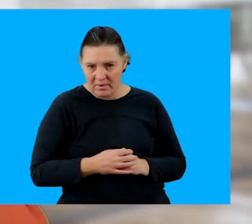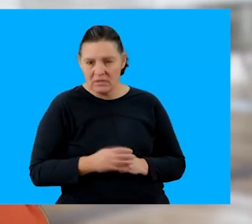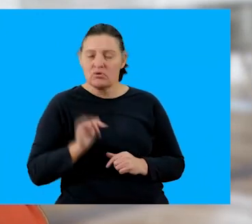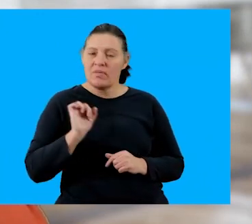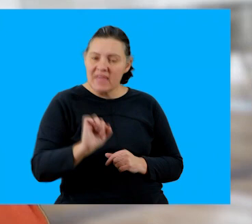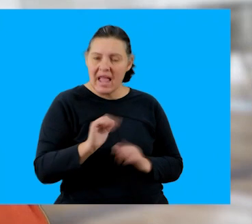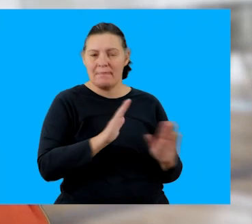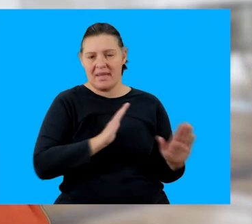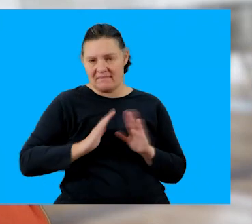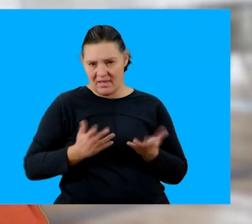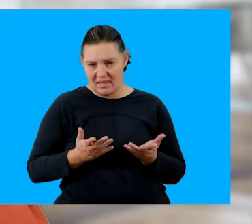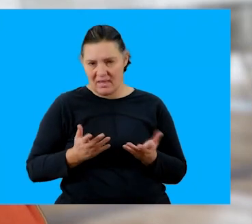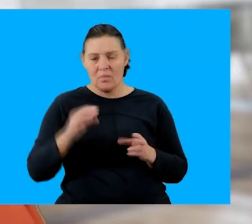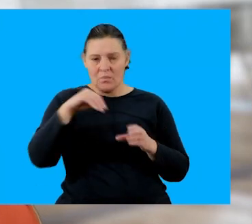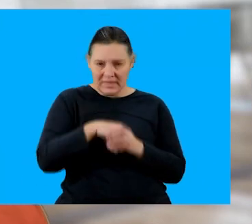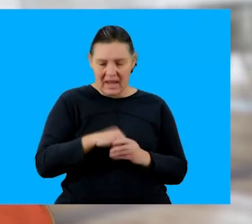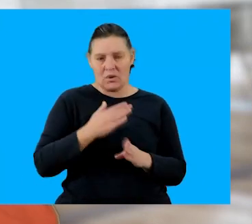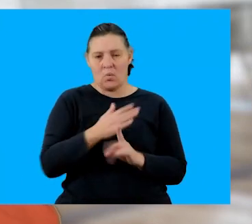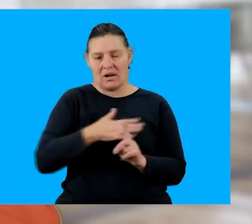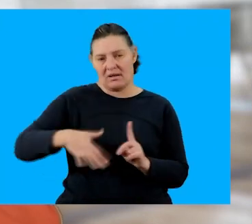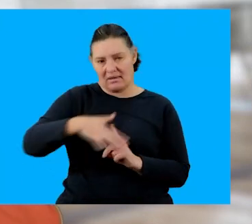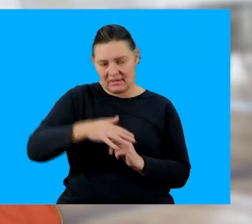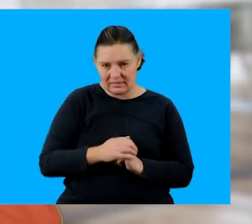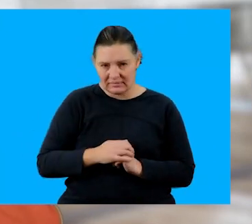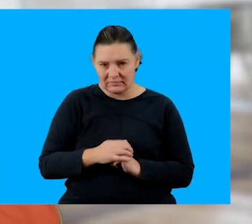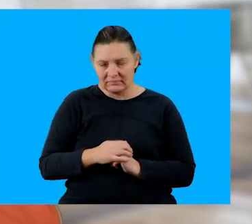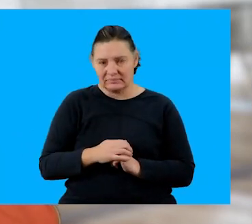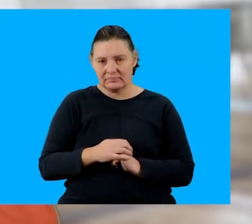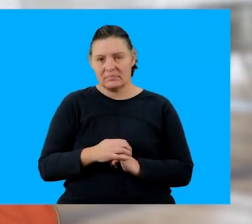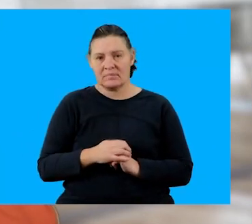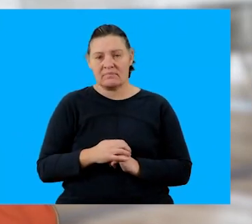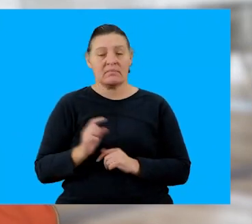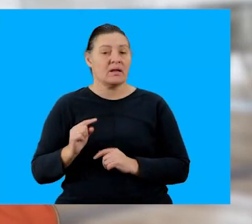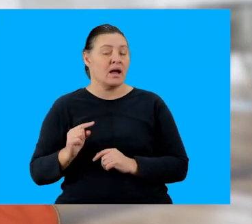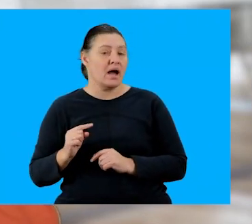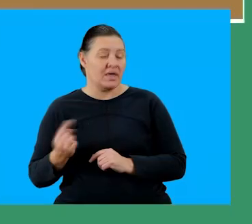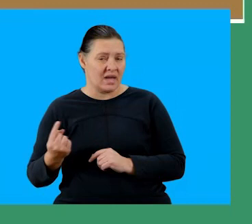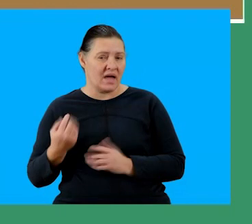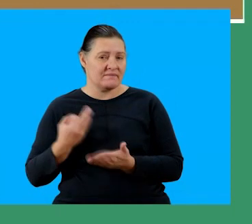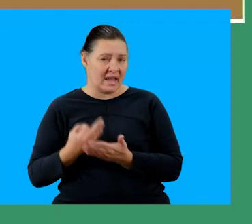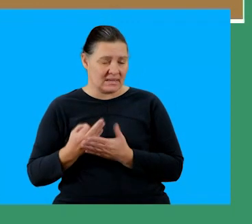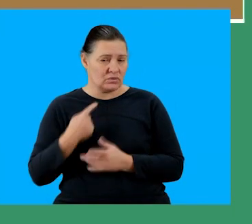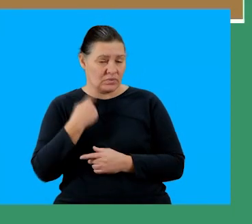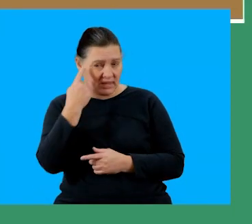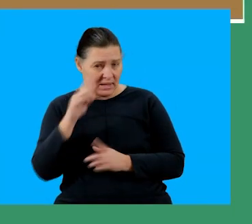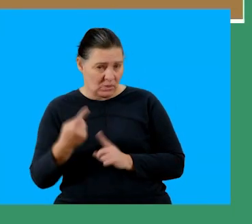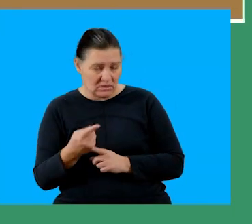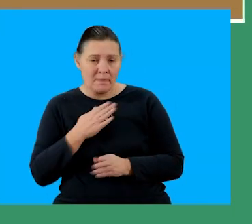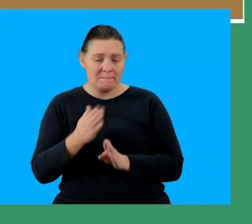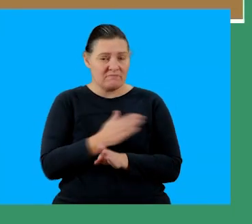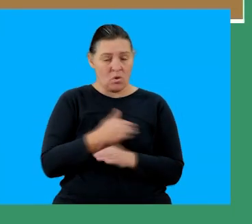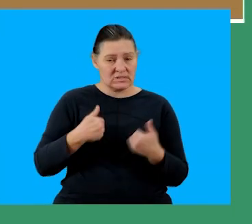in terms of their behavior in the workplace. Then another factor to consider